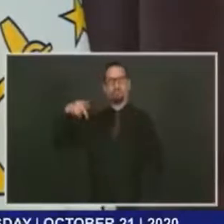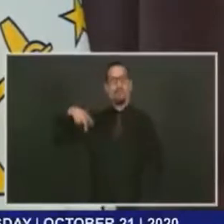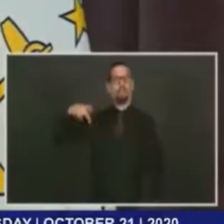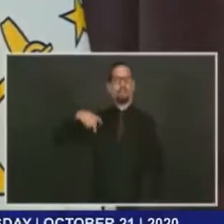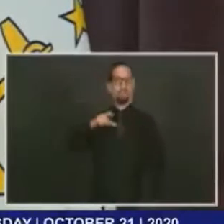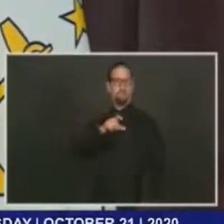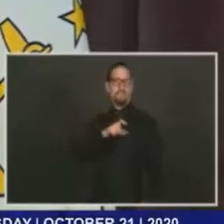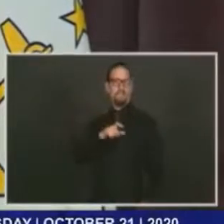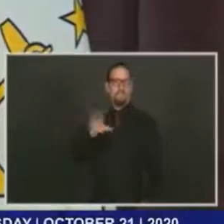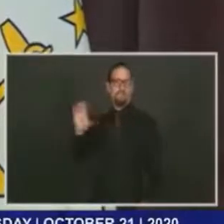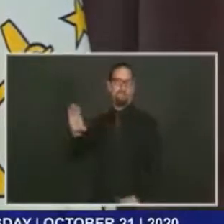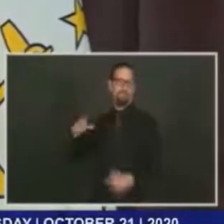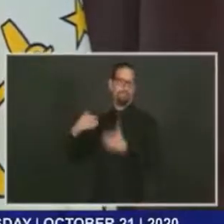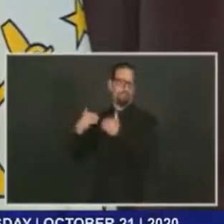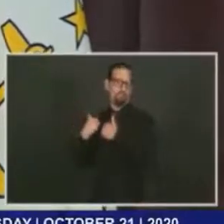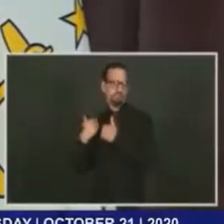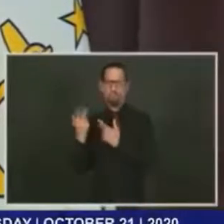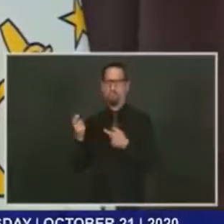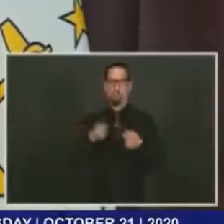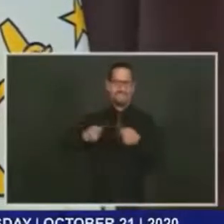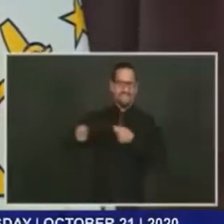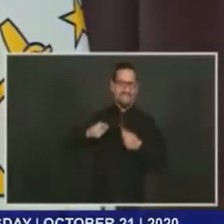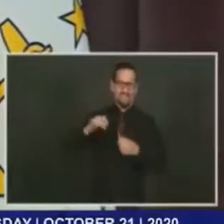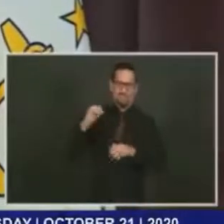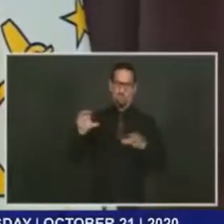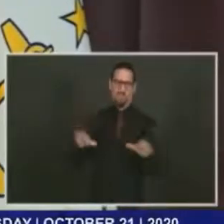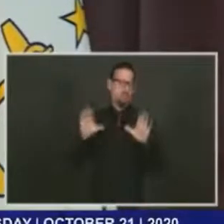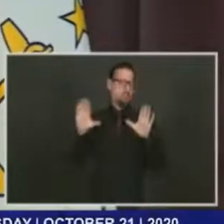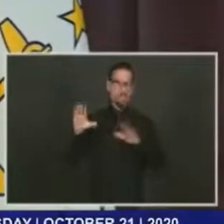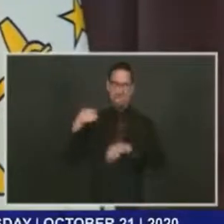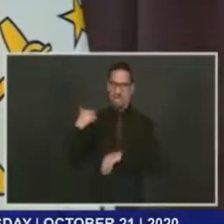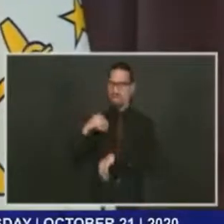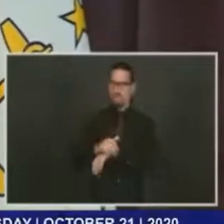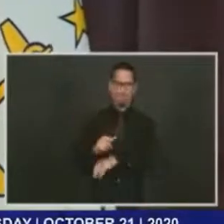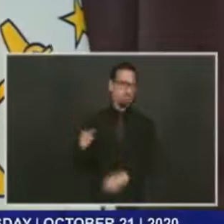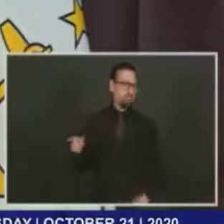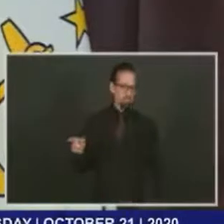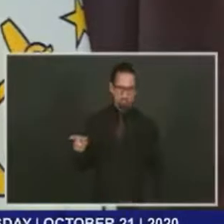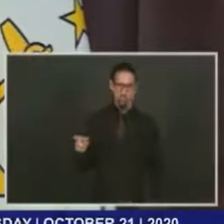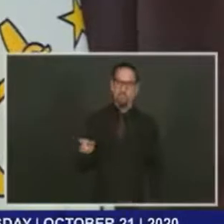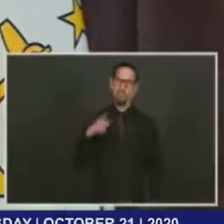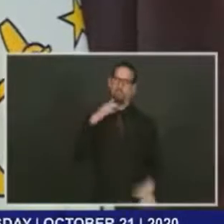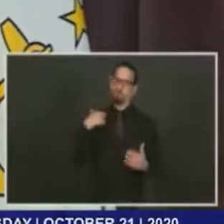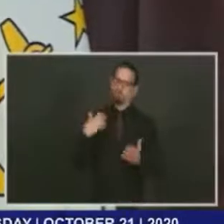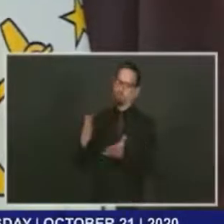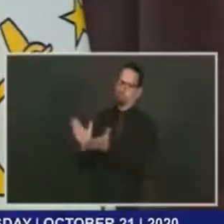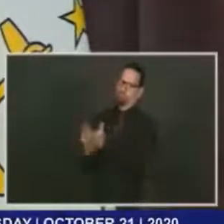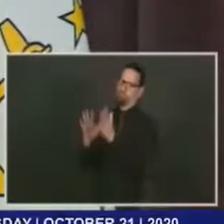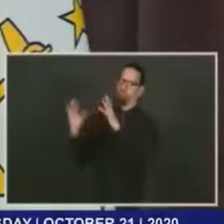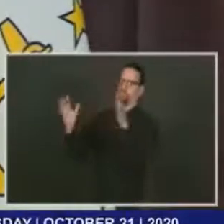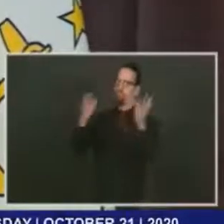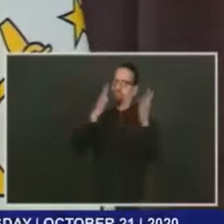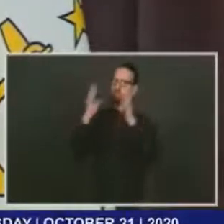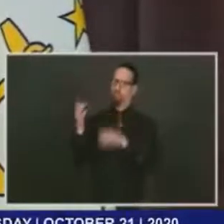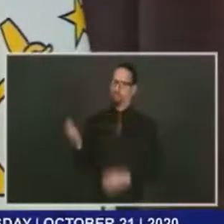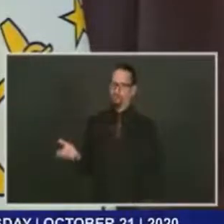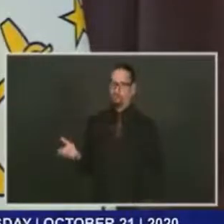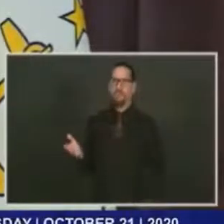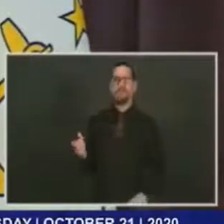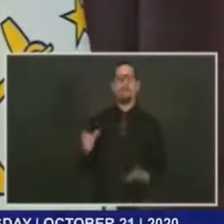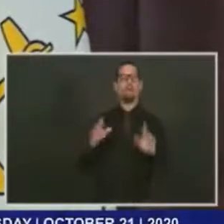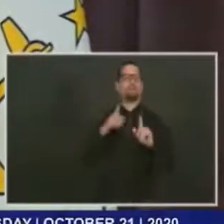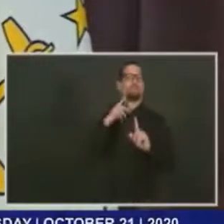did a fantastic job last night under enormously difficult circumstances. I also want to say protests are